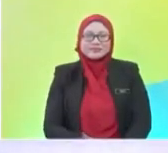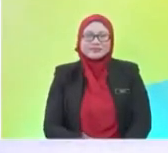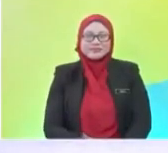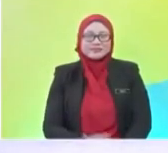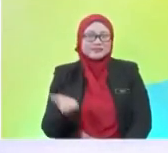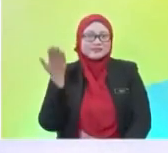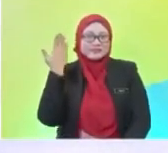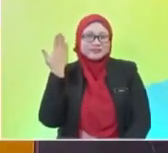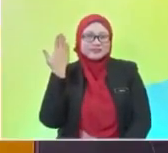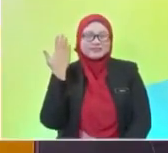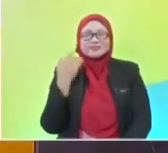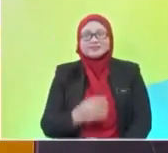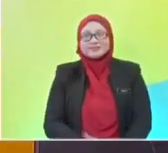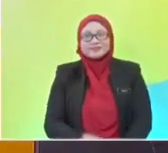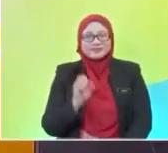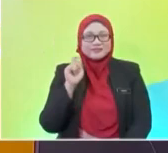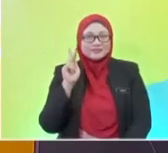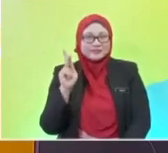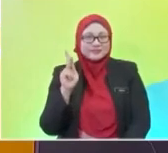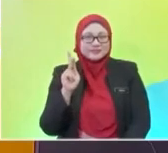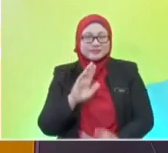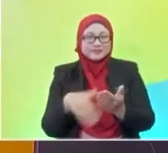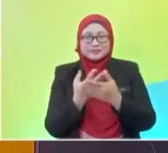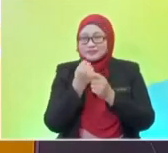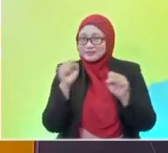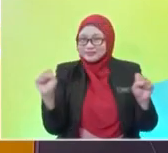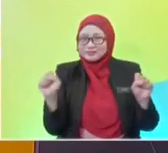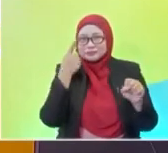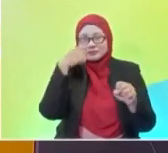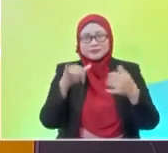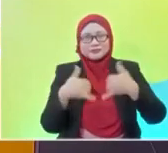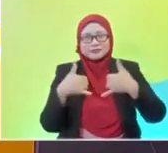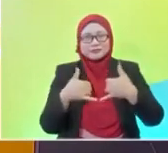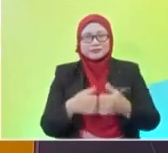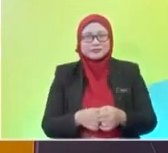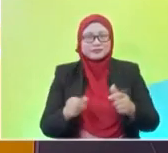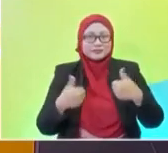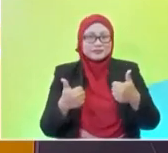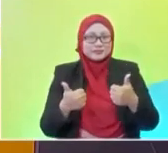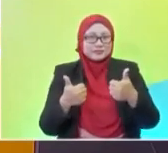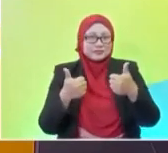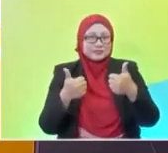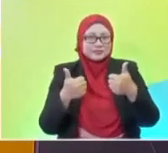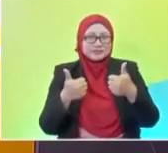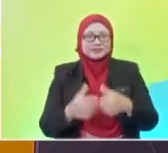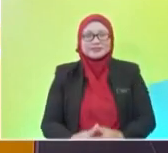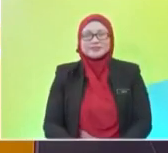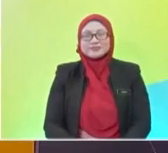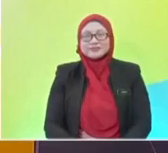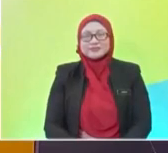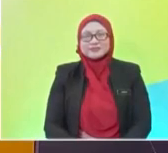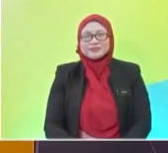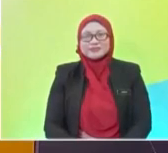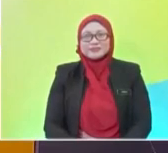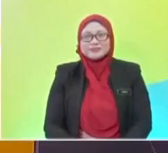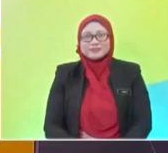and was. Okay, so is everyone ready for the game? If you're ready, give me a thumbs up. Okay, teacher, everyone is